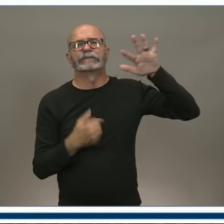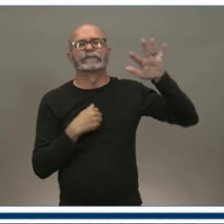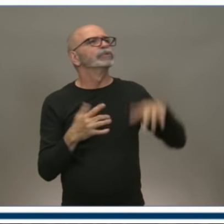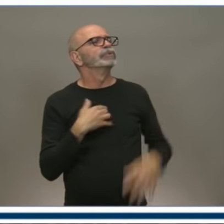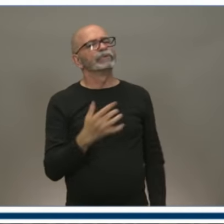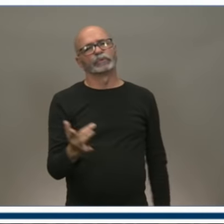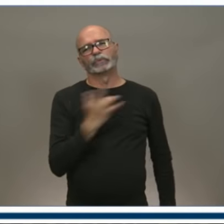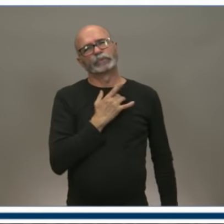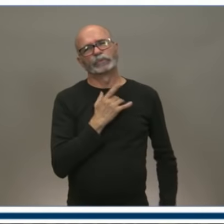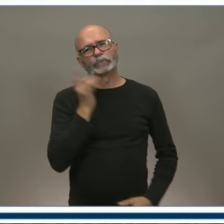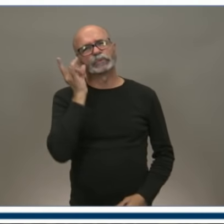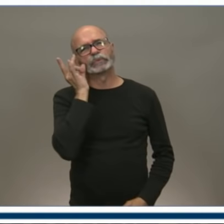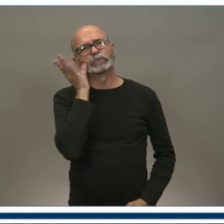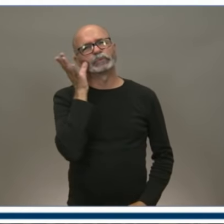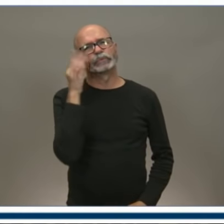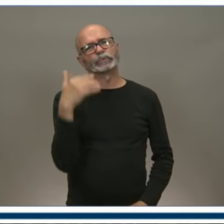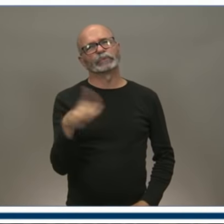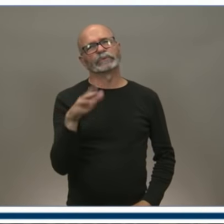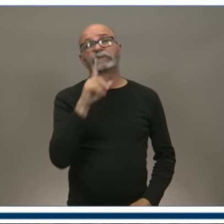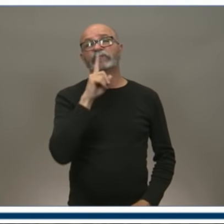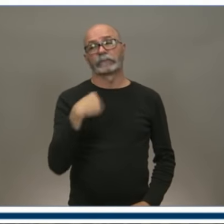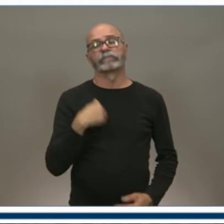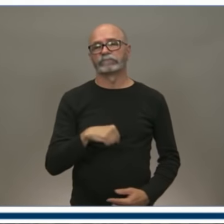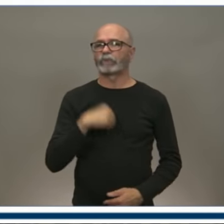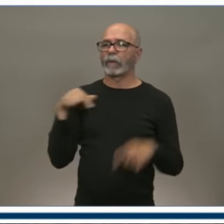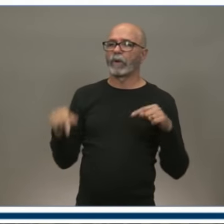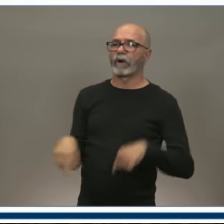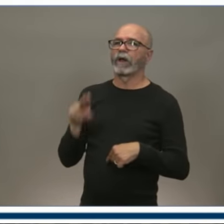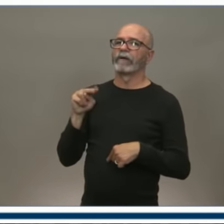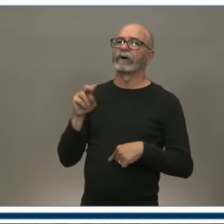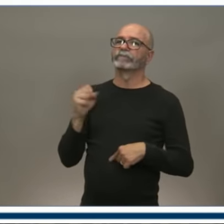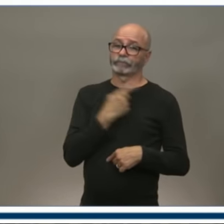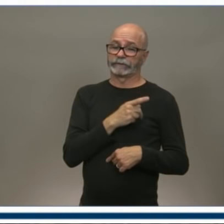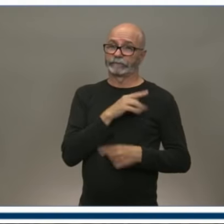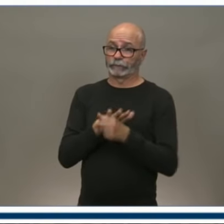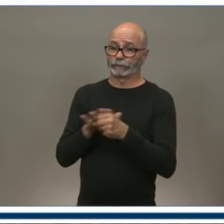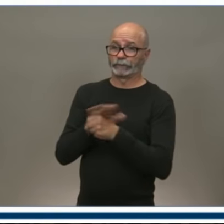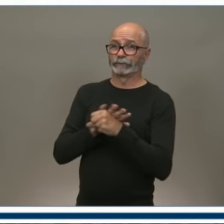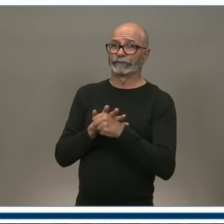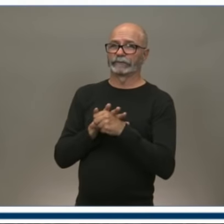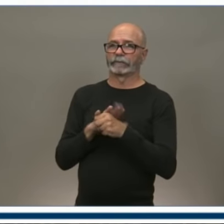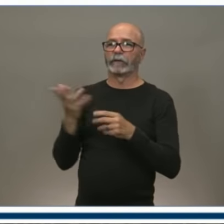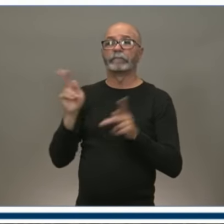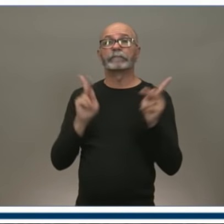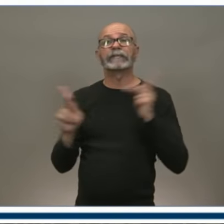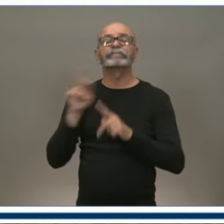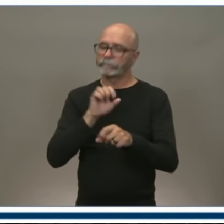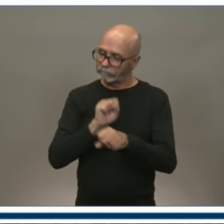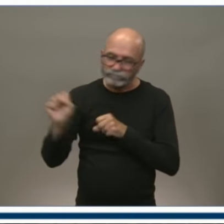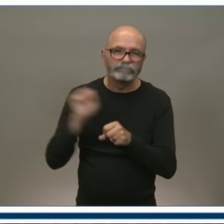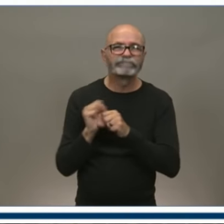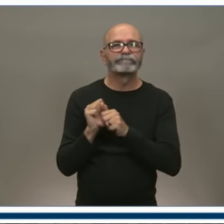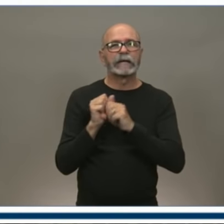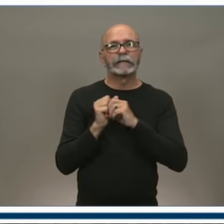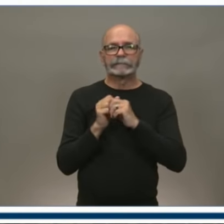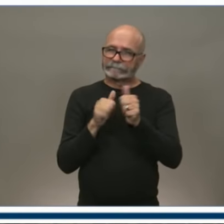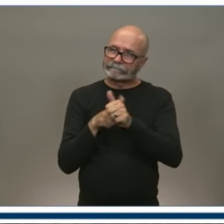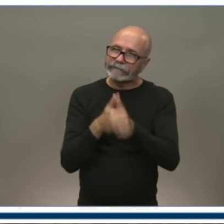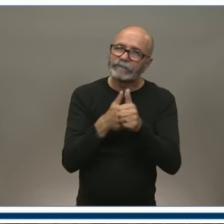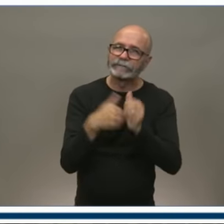provinces. But I am very proud of our province and how hard everyone is working to follow the protocols. And I want to thank those who followed the